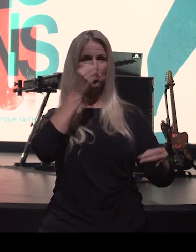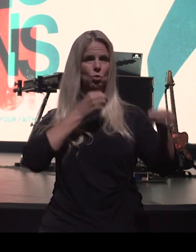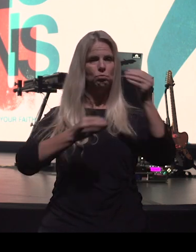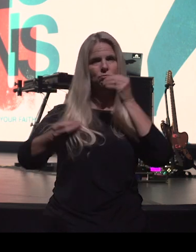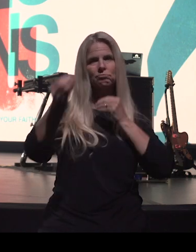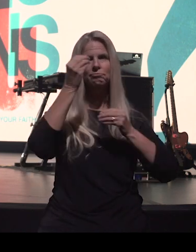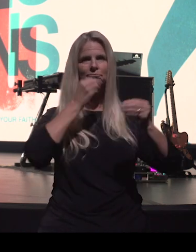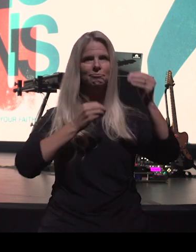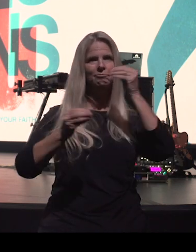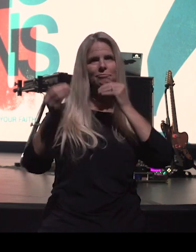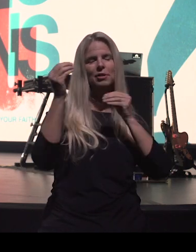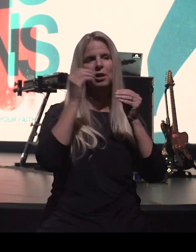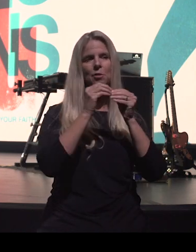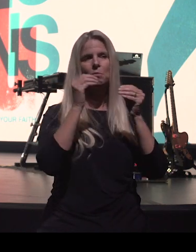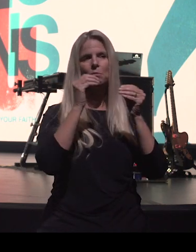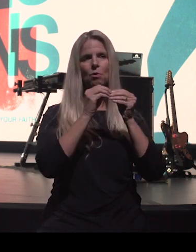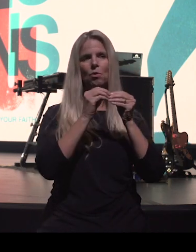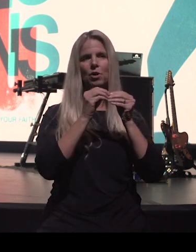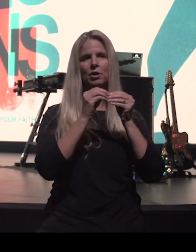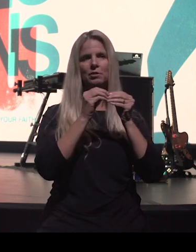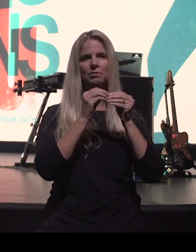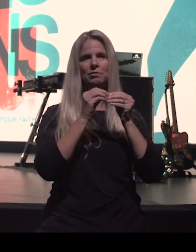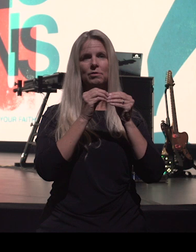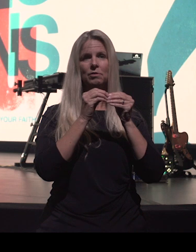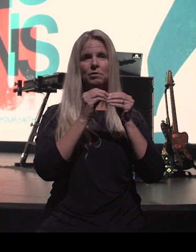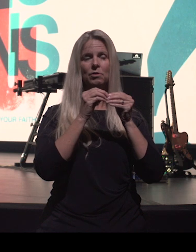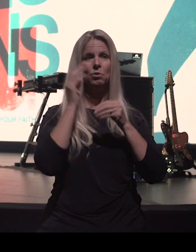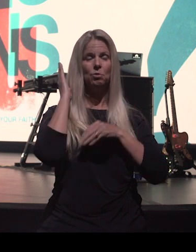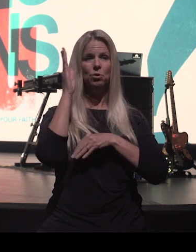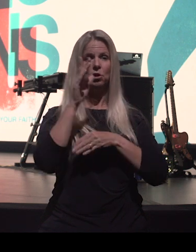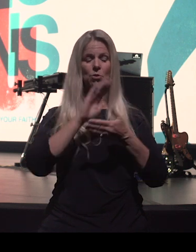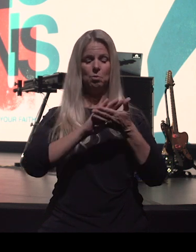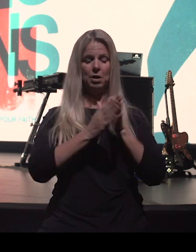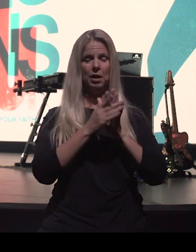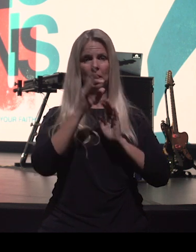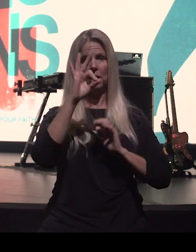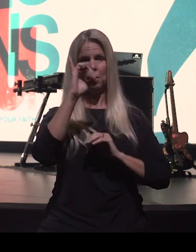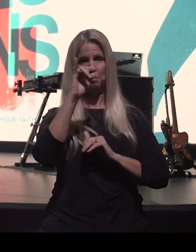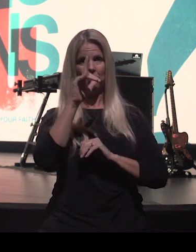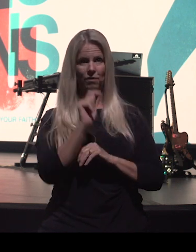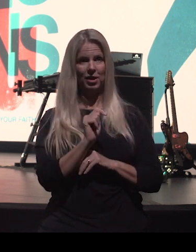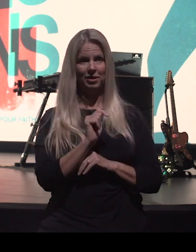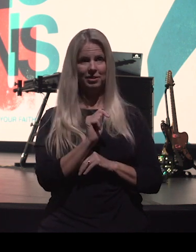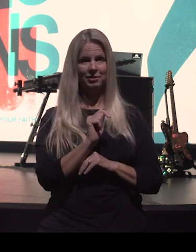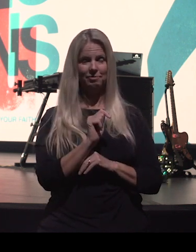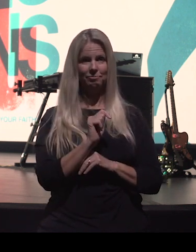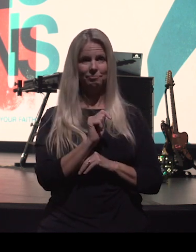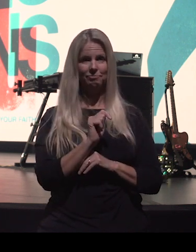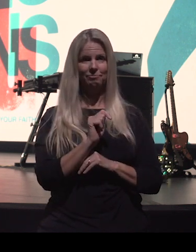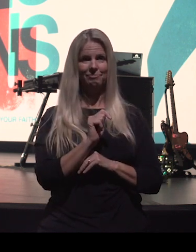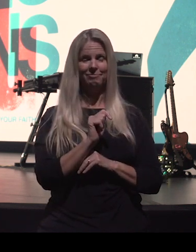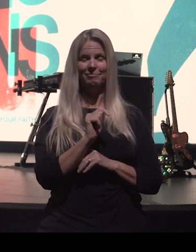the time, is that gonna get you in shape? Couldn't that make you fat?